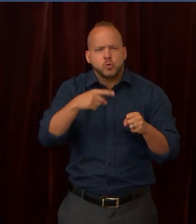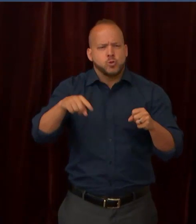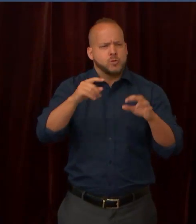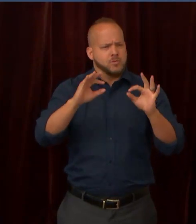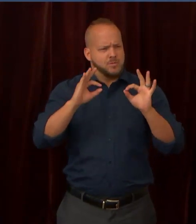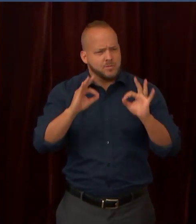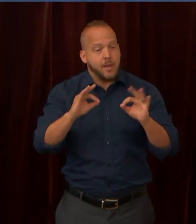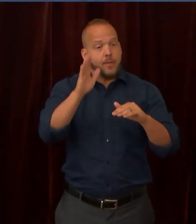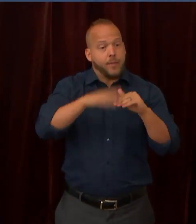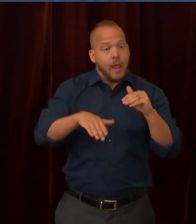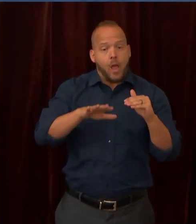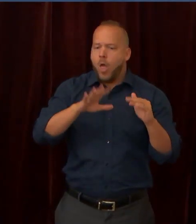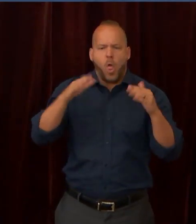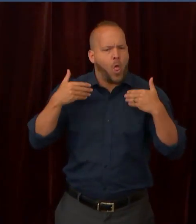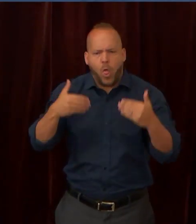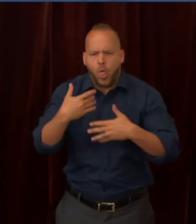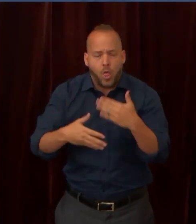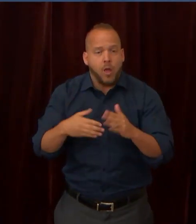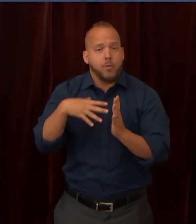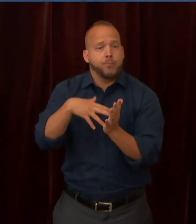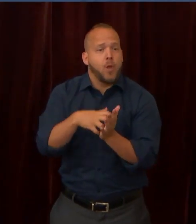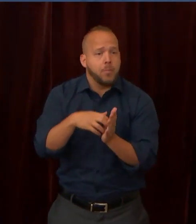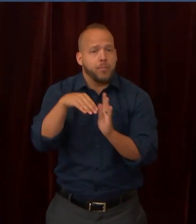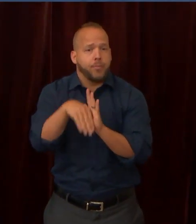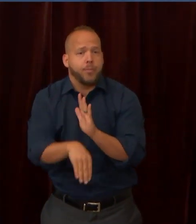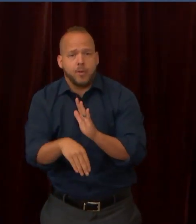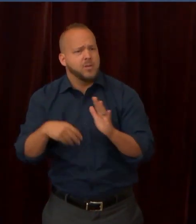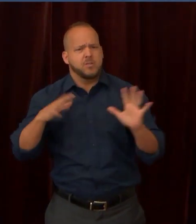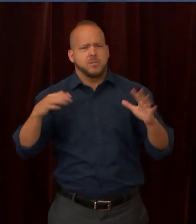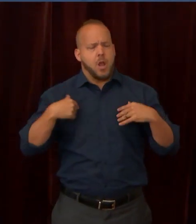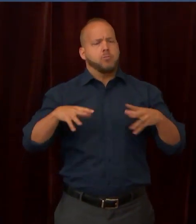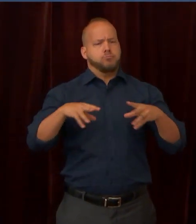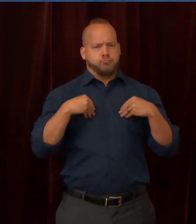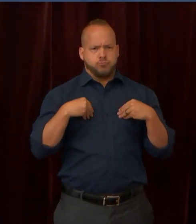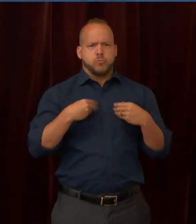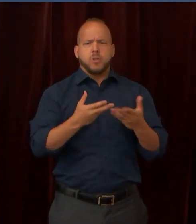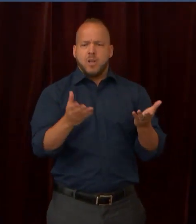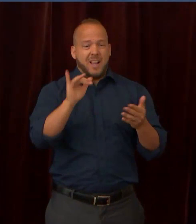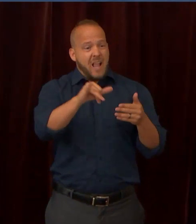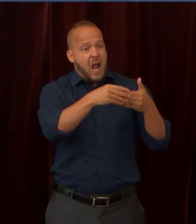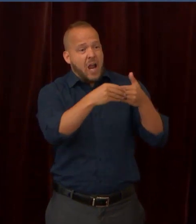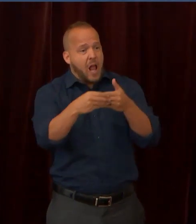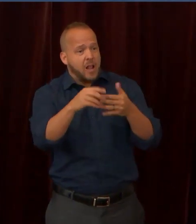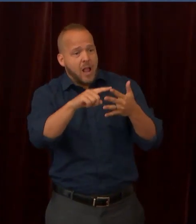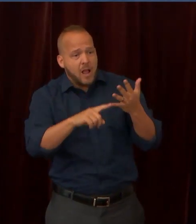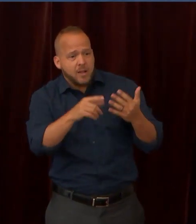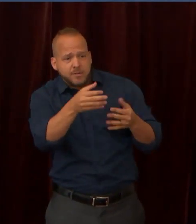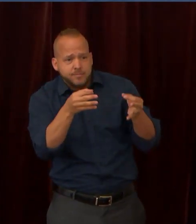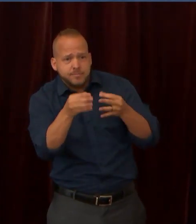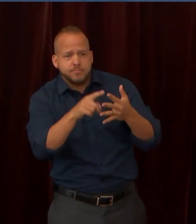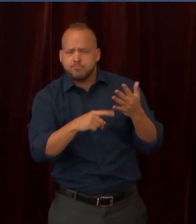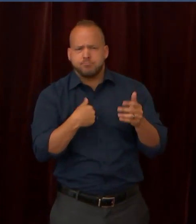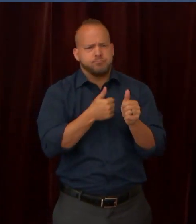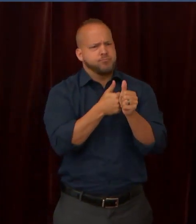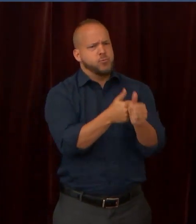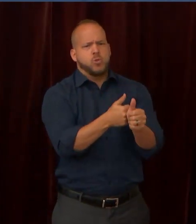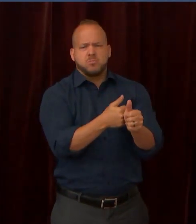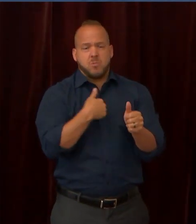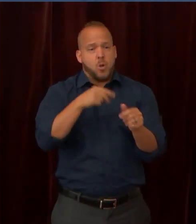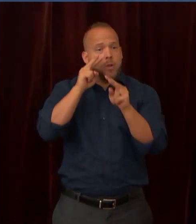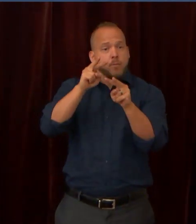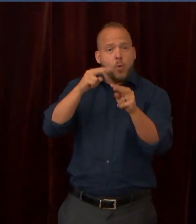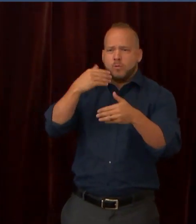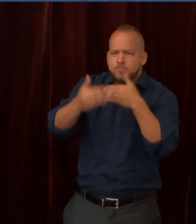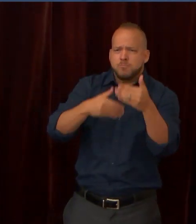a step in that direction. And we look forward to continuing work with the governor's office and county officials